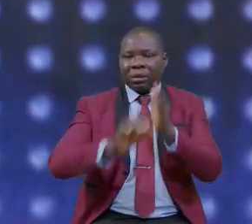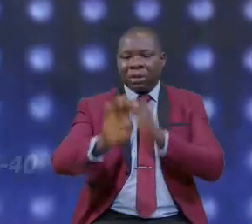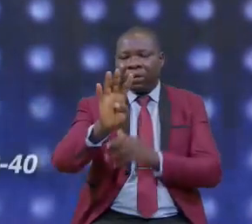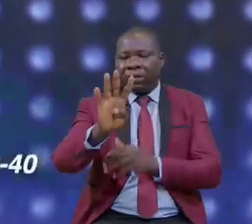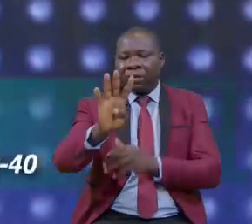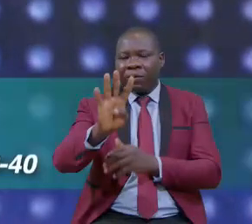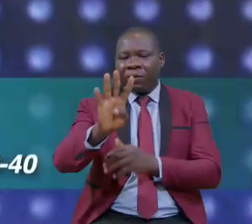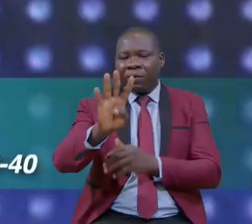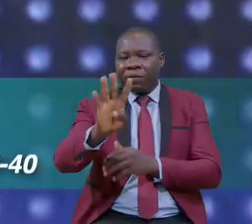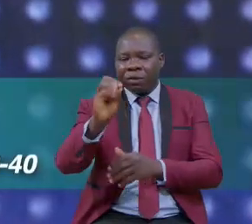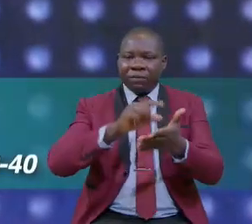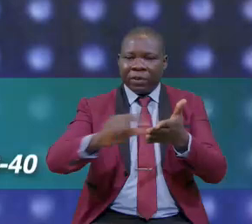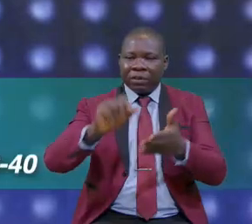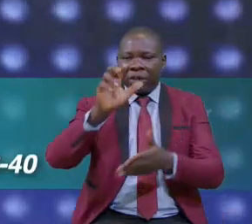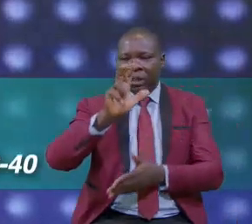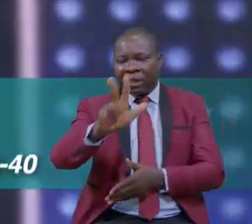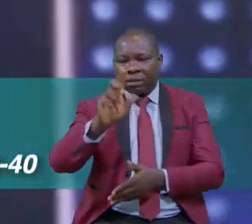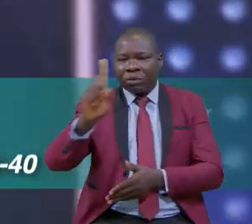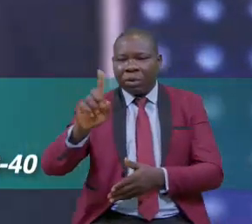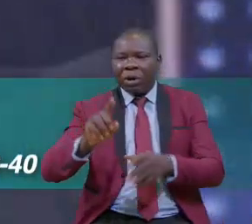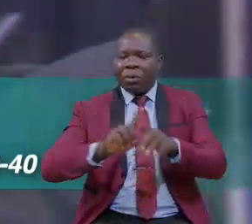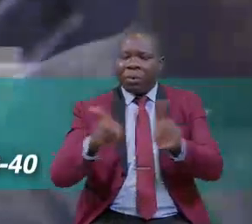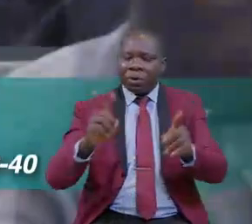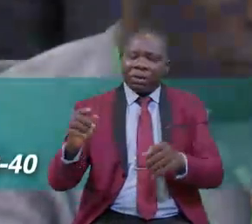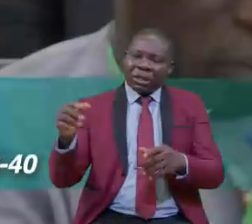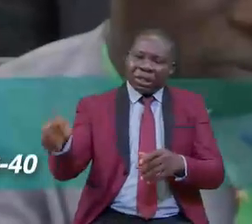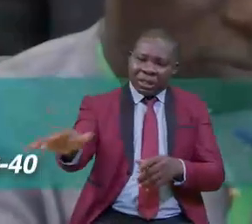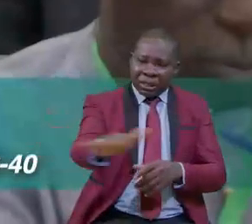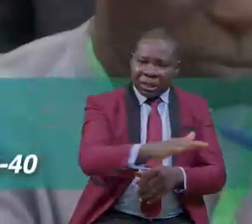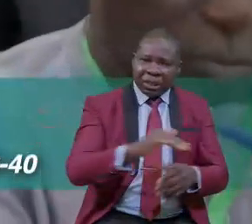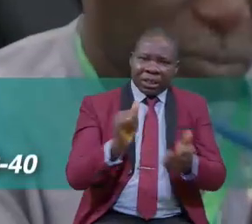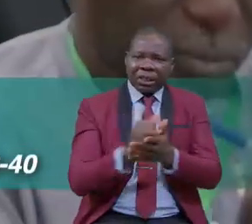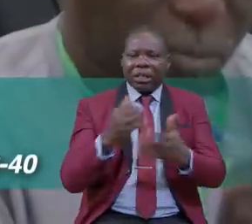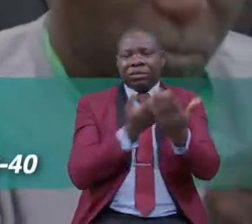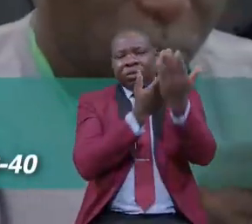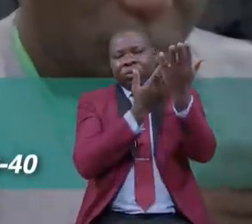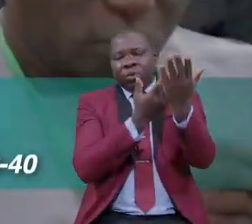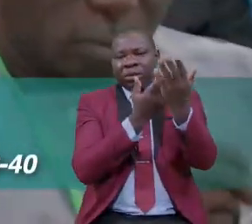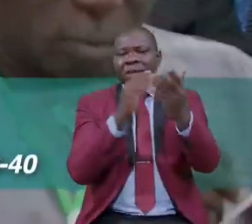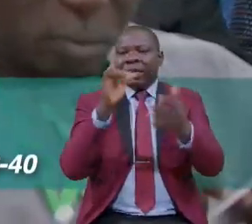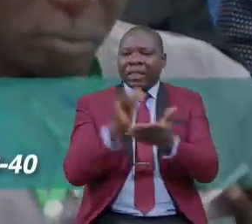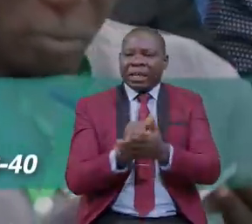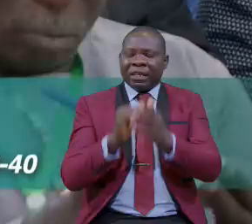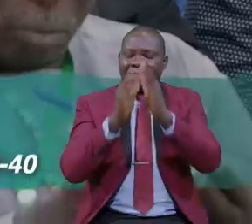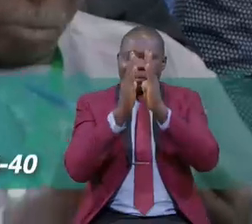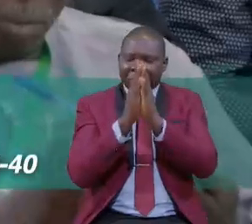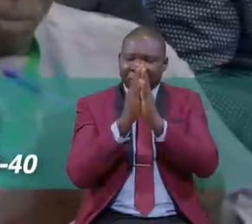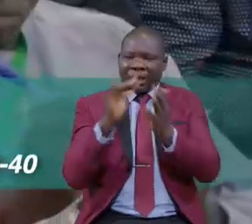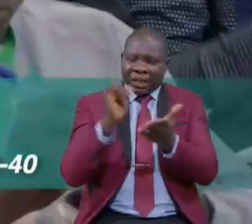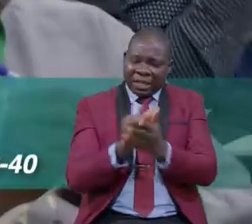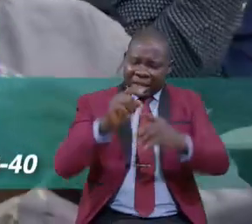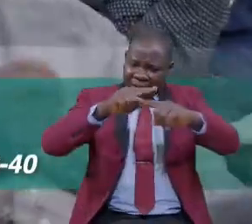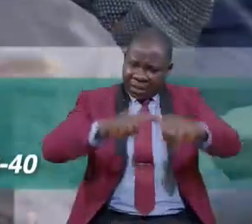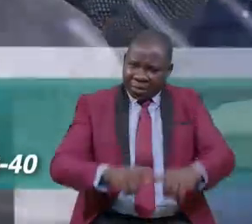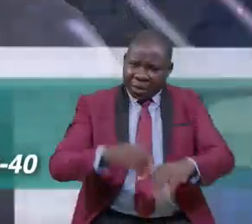that wait upon the Lord. You know, if you learn to wait upon the Lord, you can do a lot that